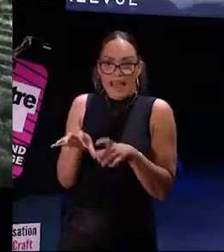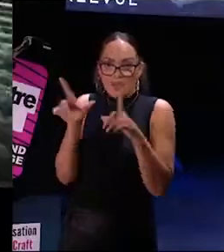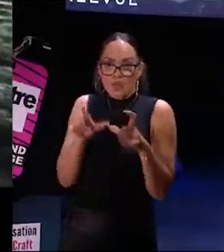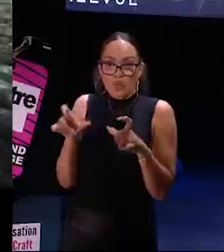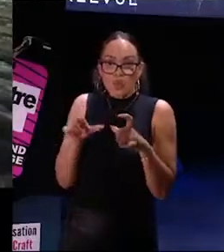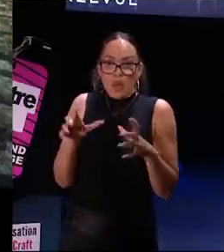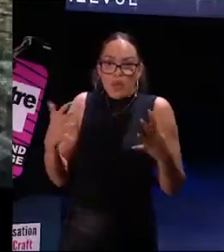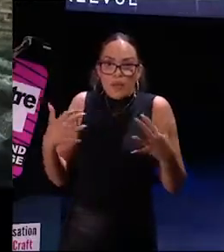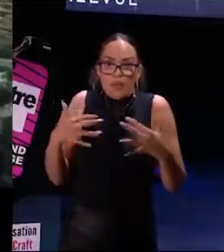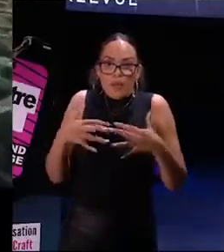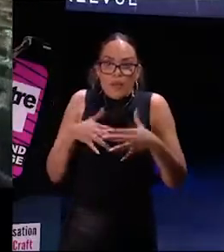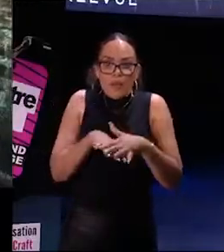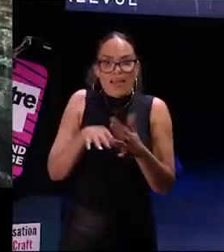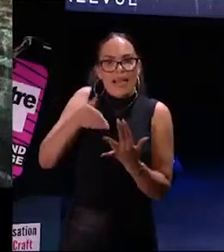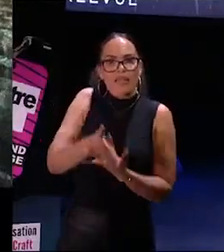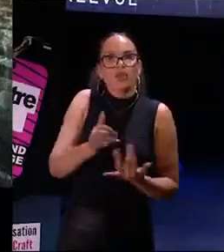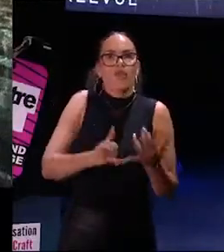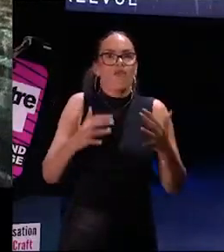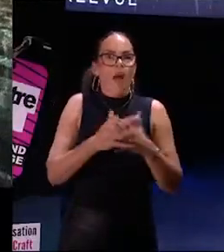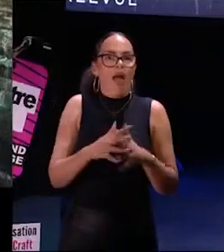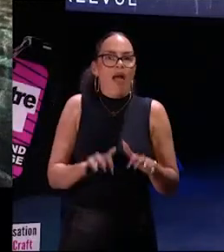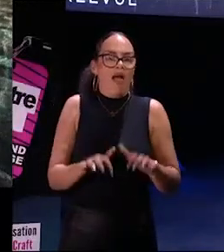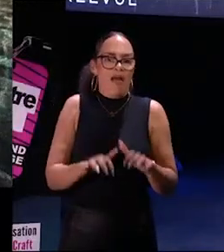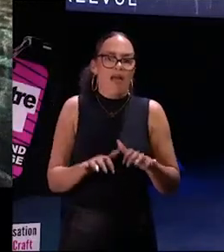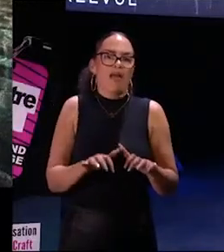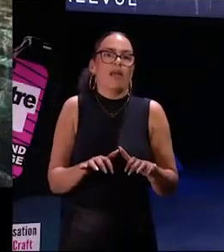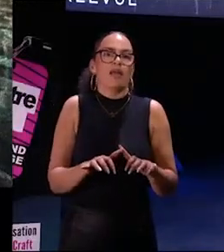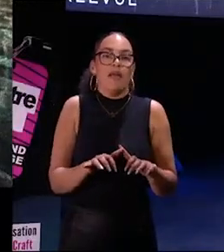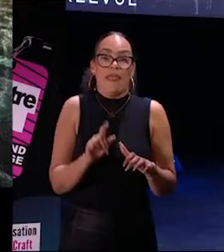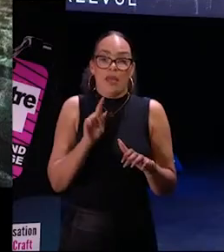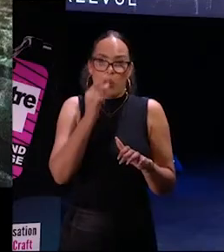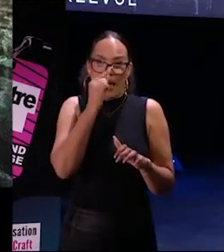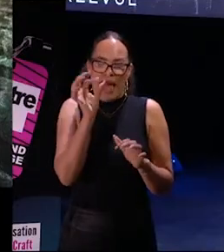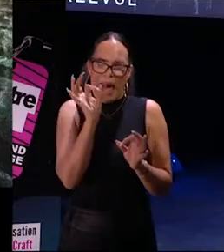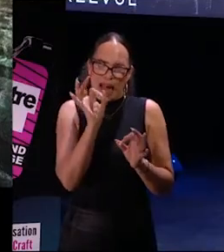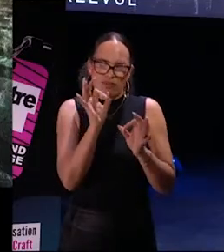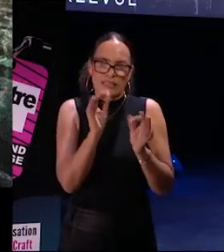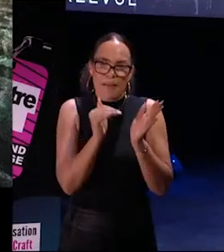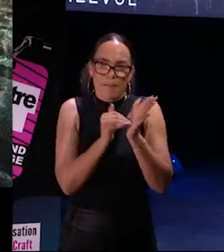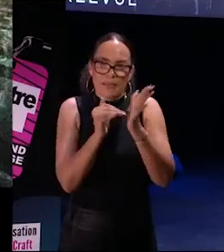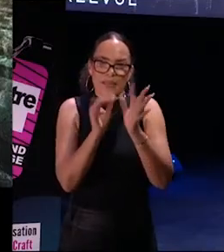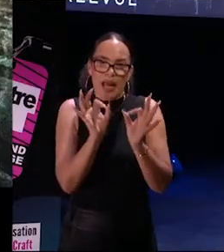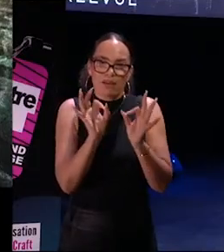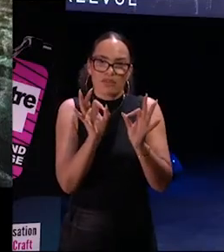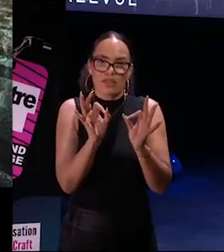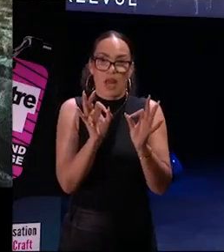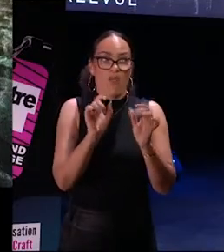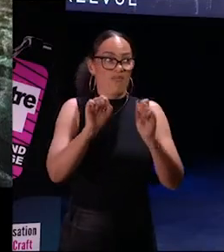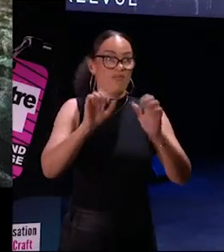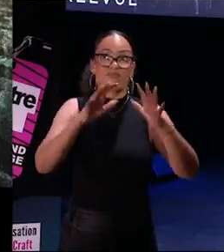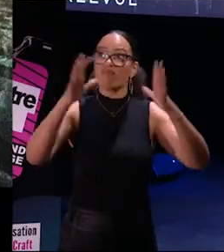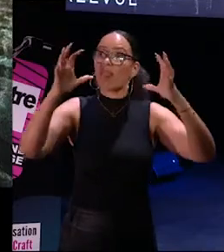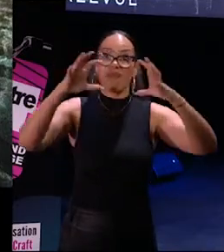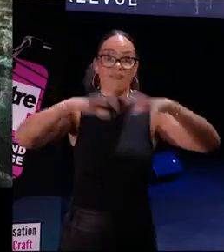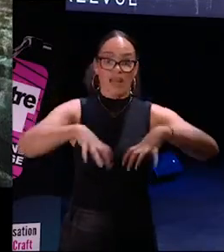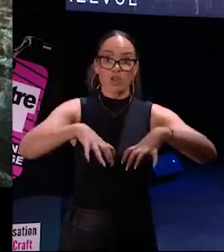together into a piece of software which enables you to get millimeter accuracy of the actual venue itself, or whatever it is that you're